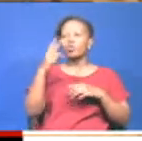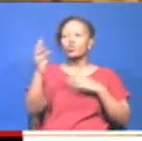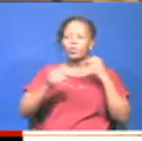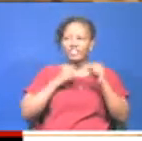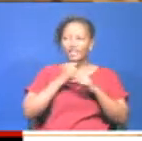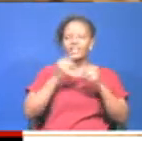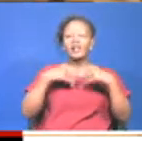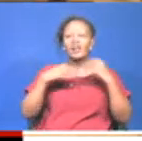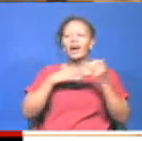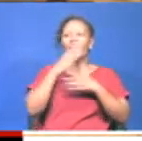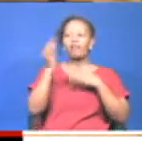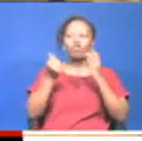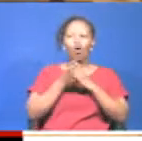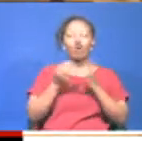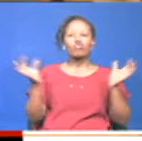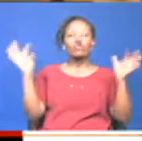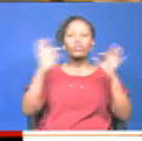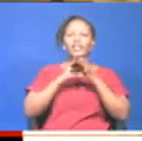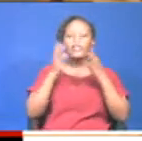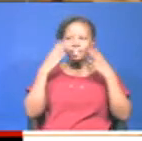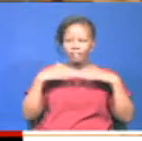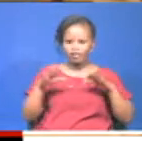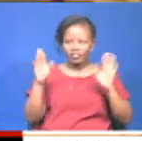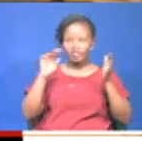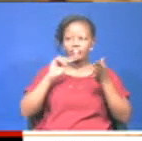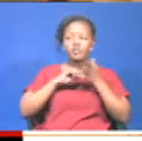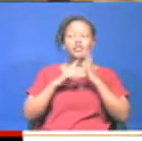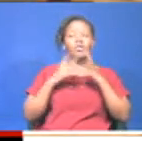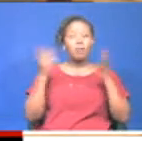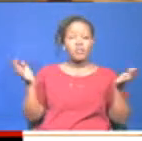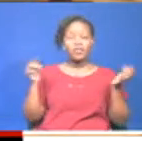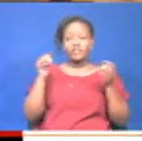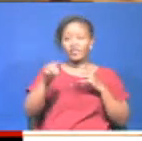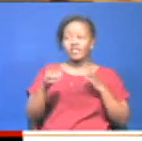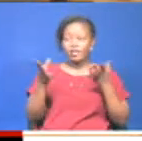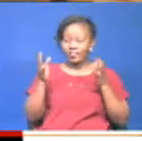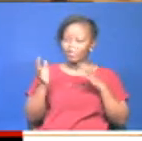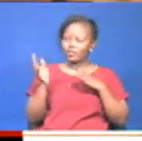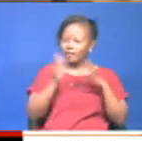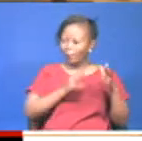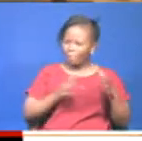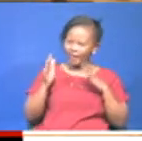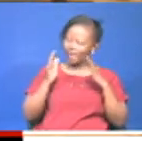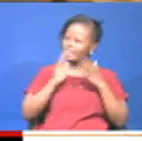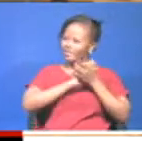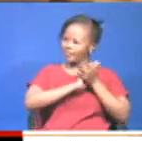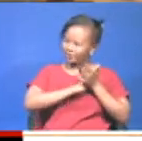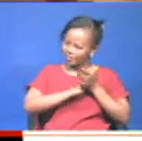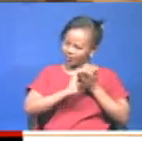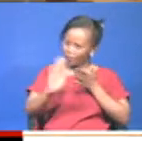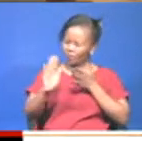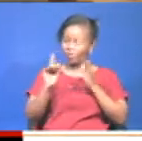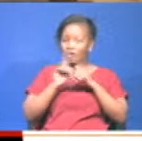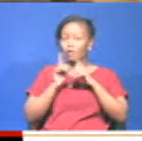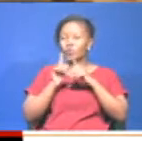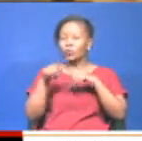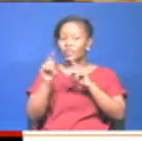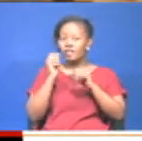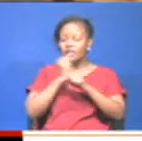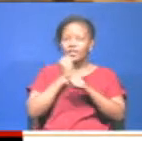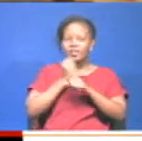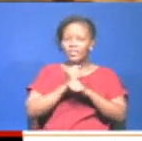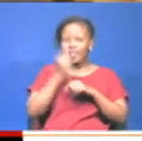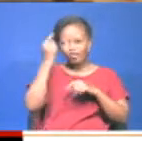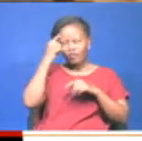wameshikana kwa hiyo mambo. Kwa hivyo ni mambo ambayo ilikuwa inafanywa na utaratibu, na hii kufanywa sababu ya mtu ama